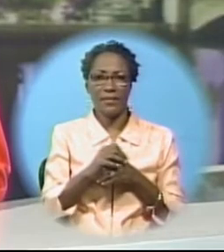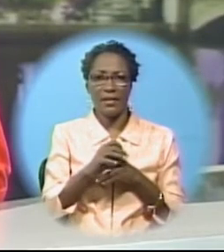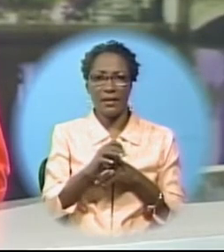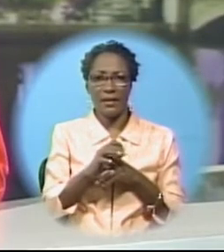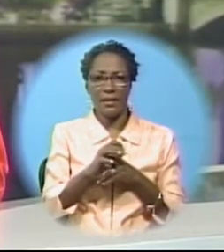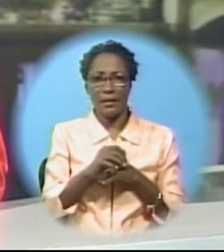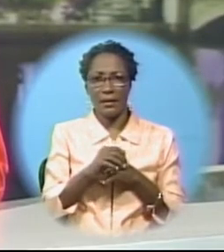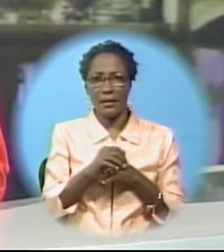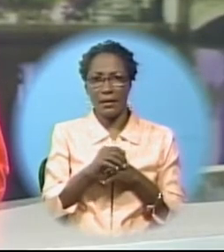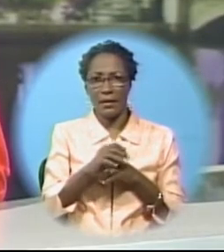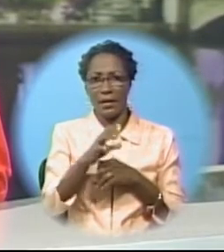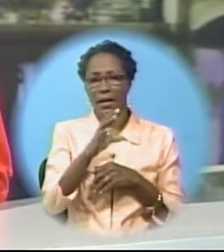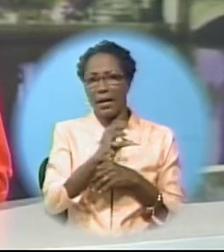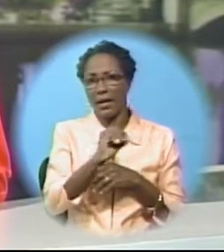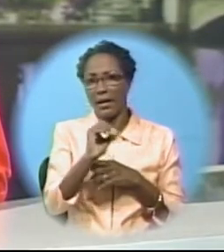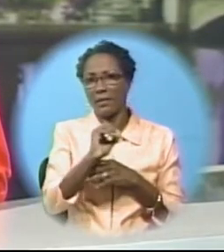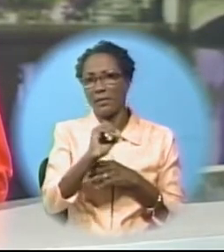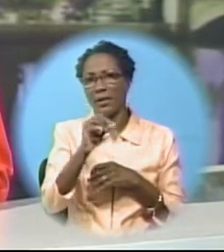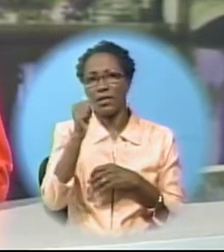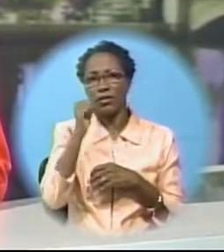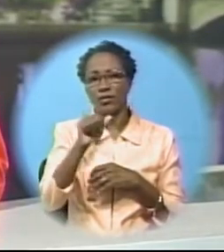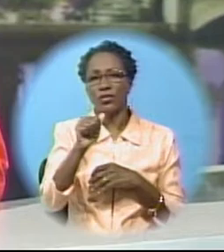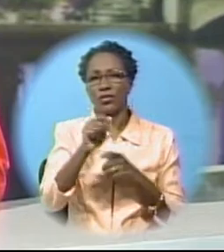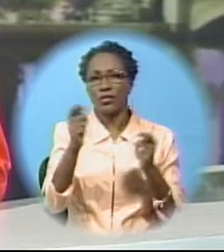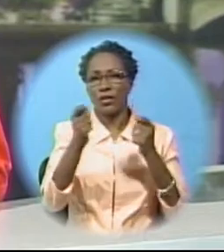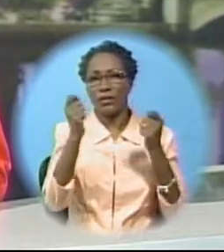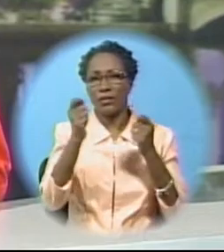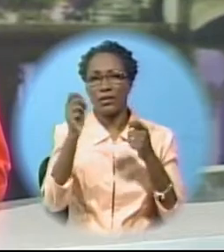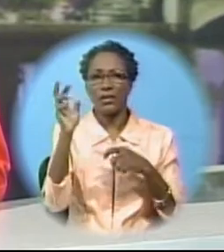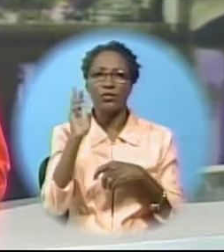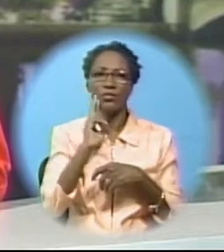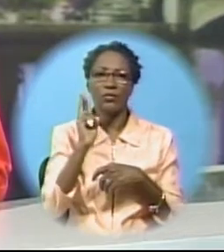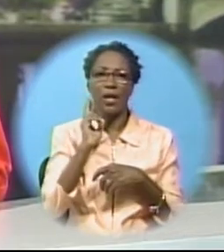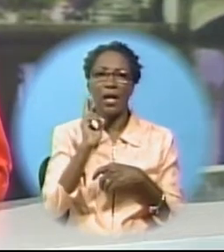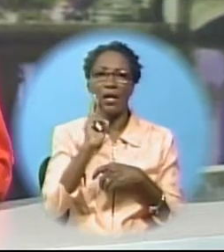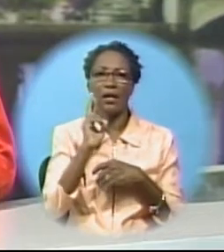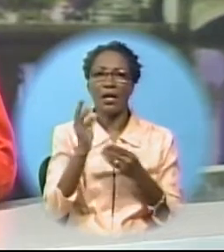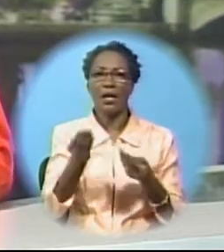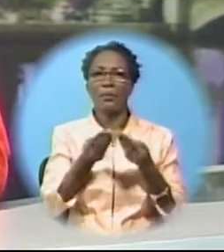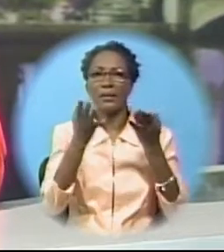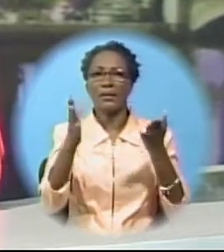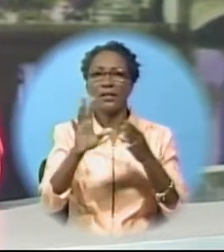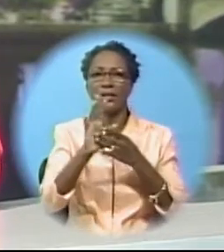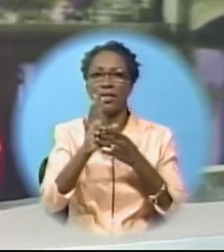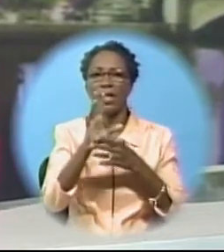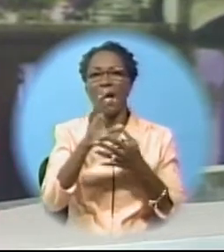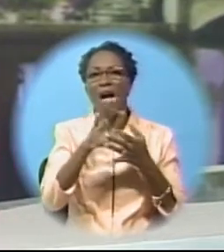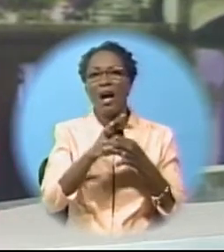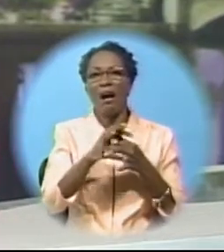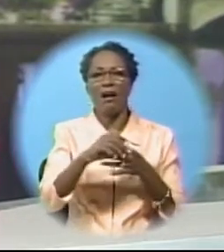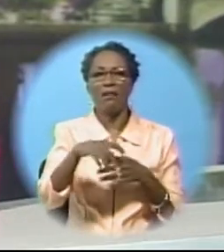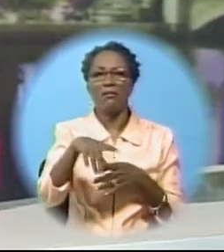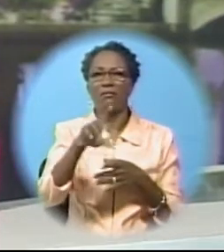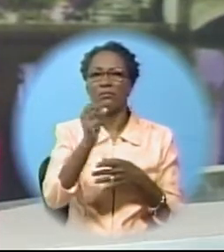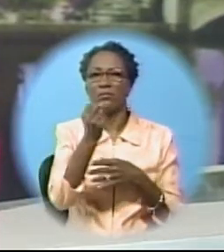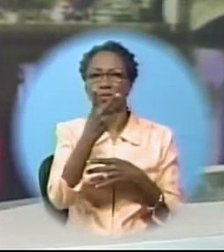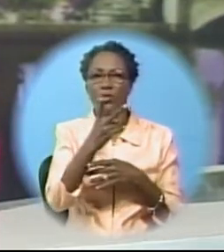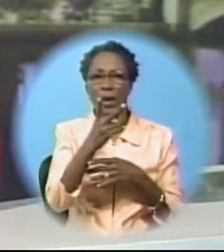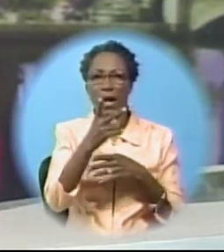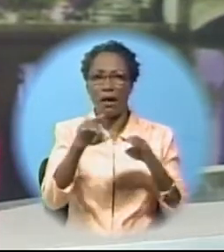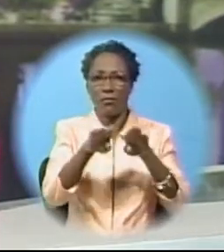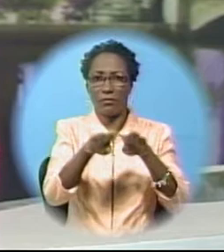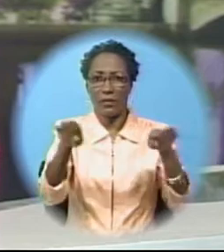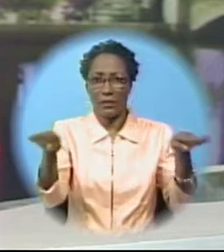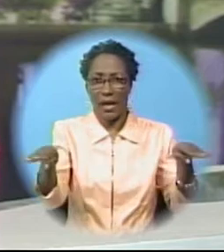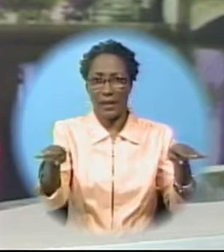behind We Found Love at 10 weeks. Congratulations, Rihanna. A presentation of a dozen desks